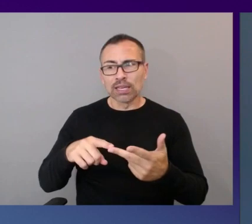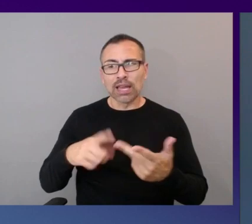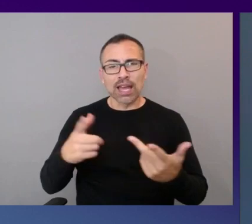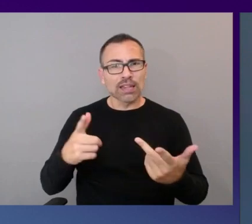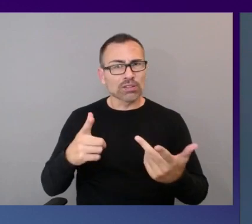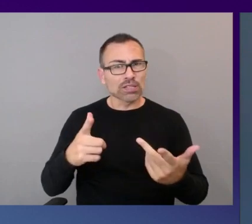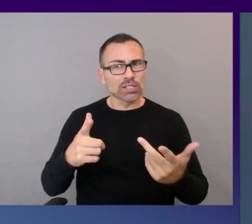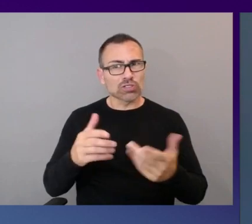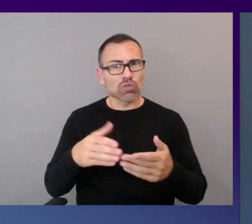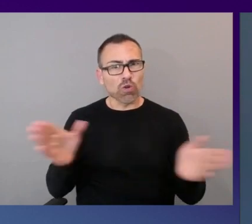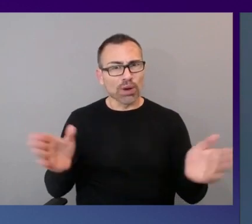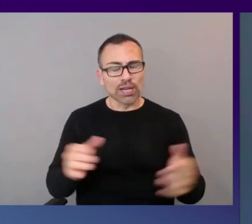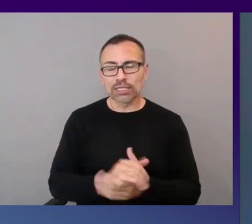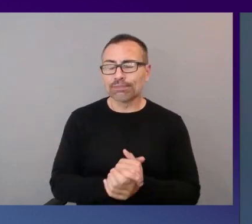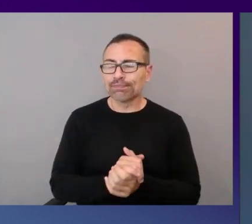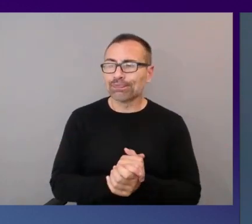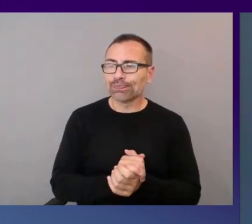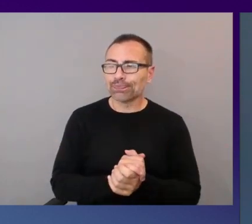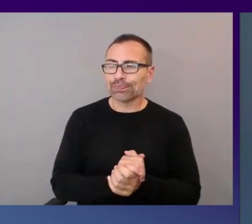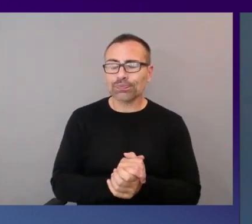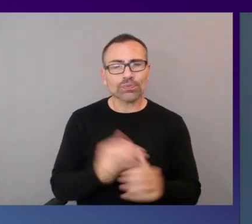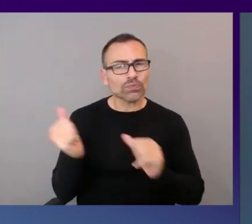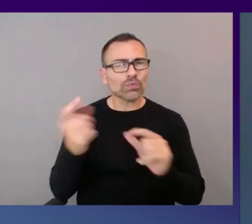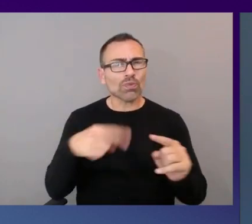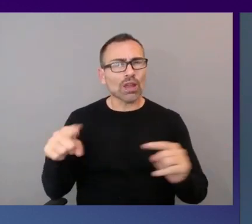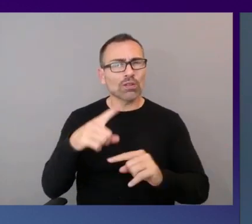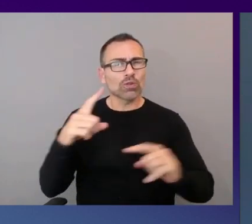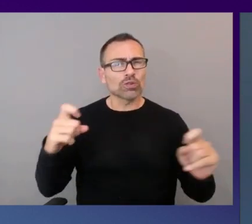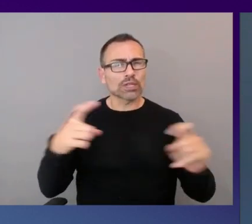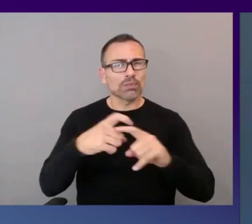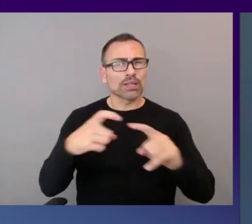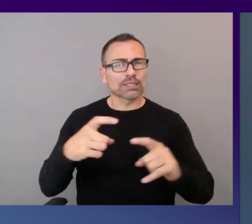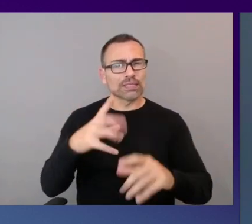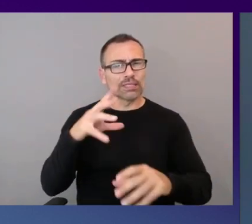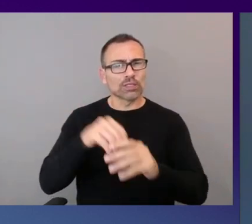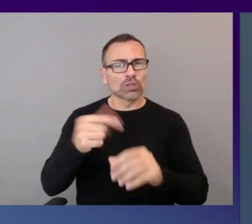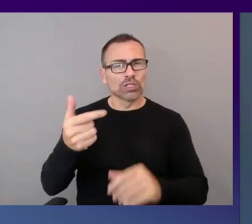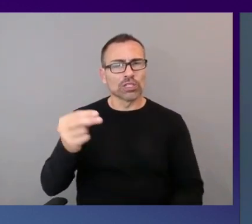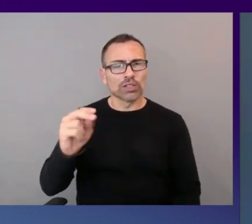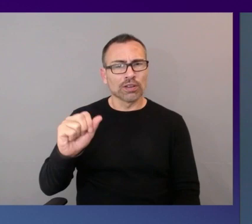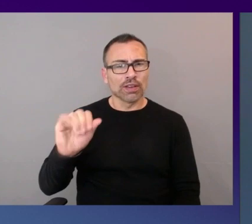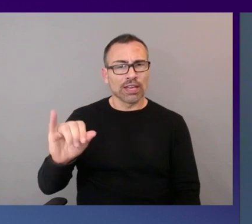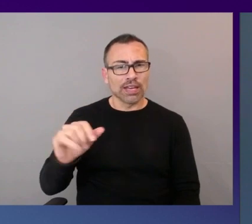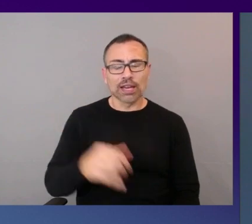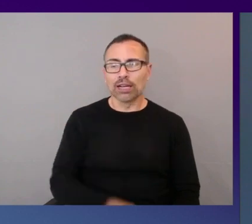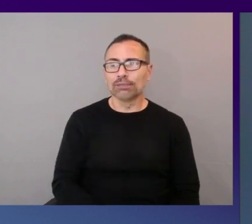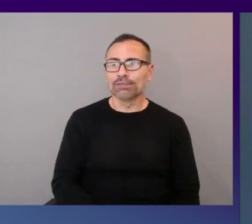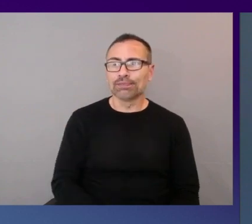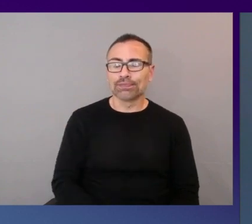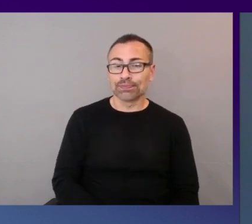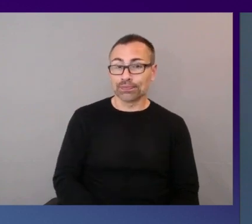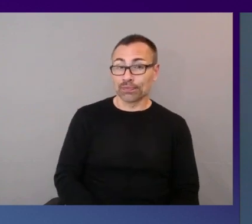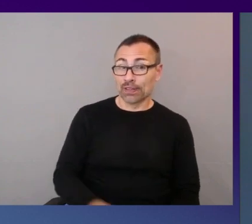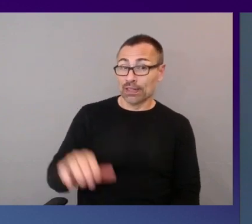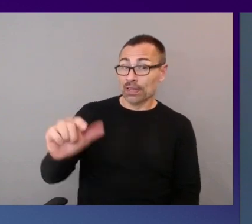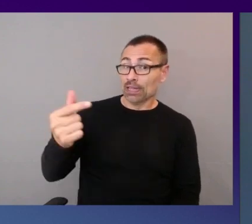considering generative AI. And let's take a moment and say generative is, this notion